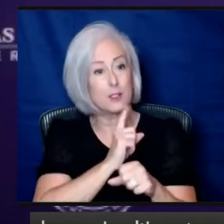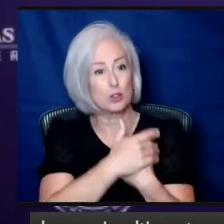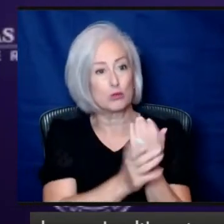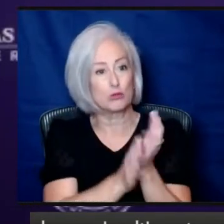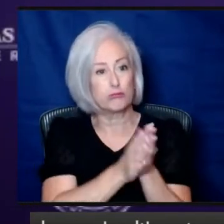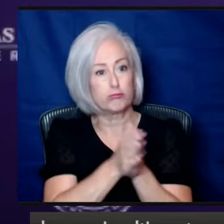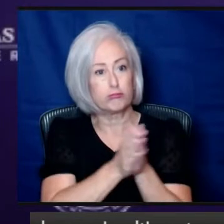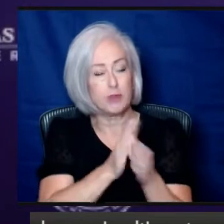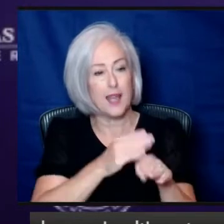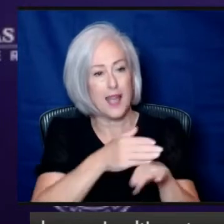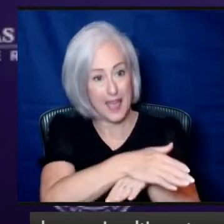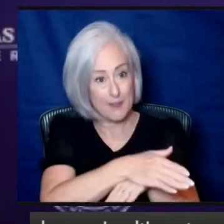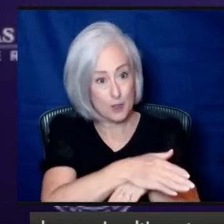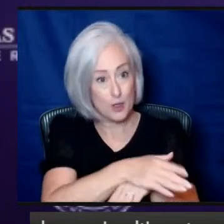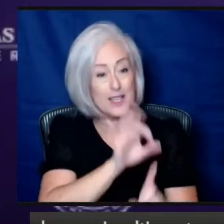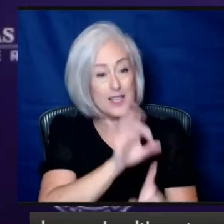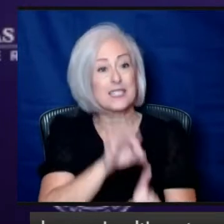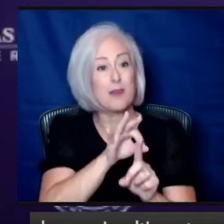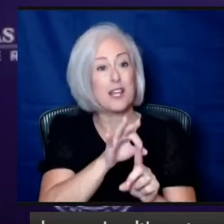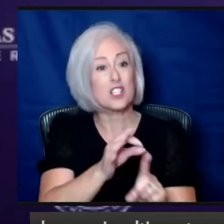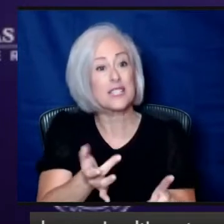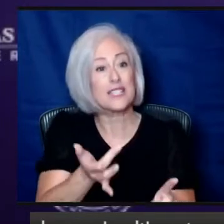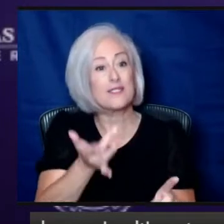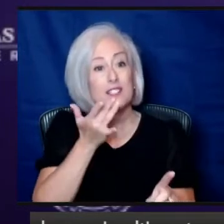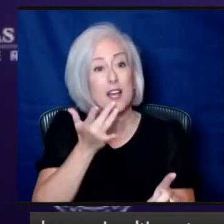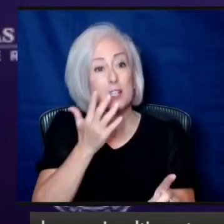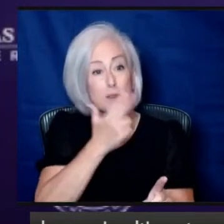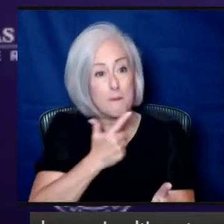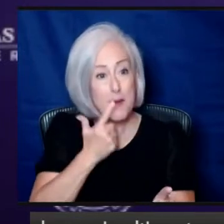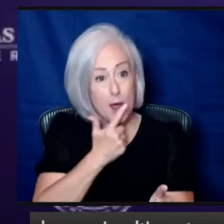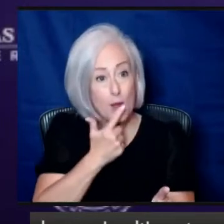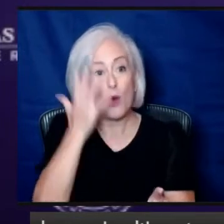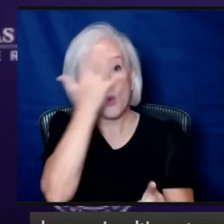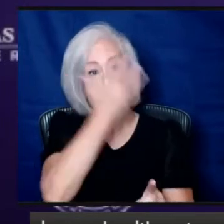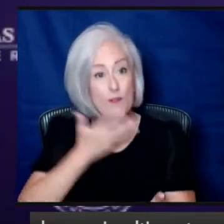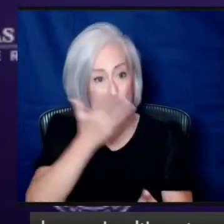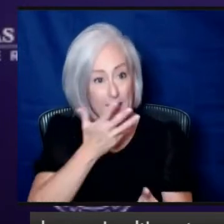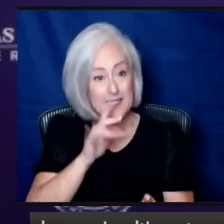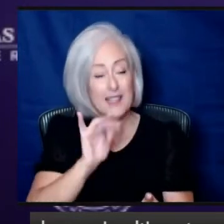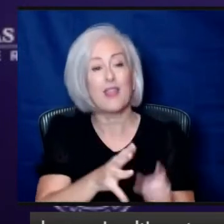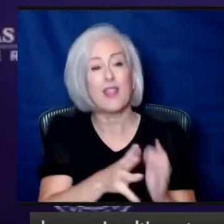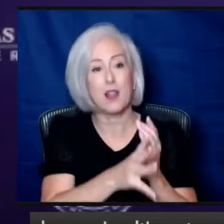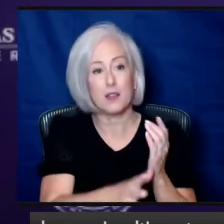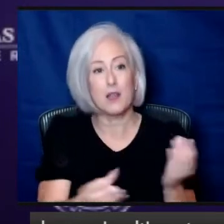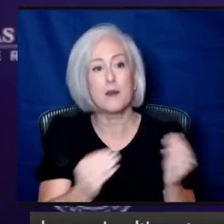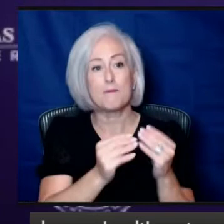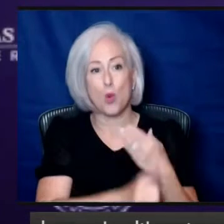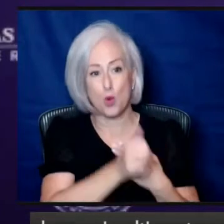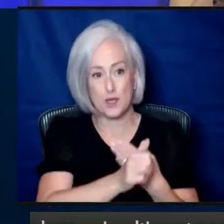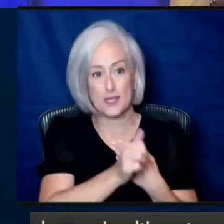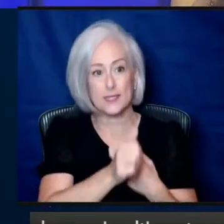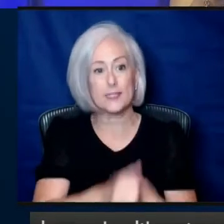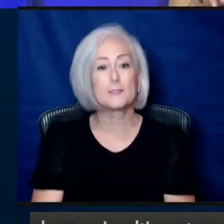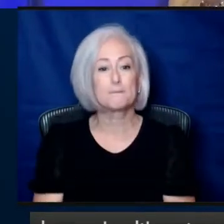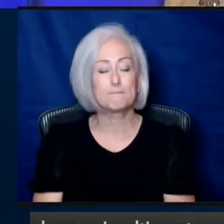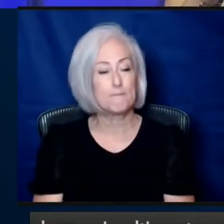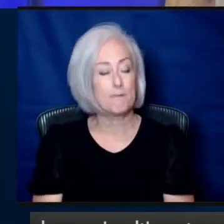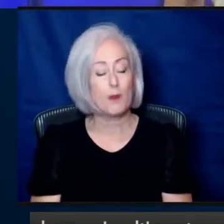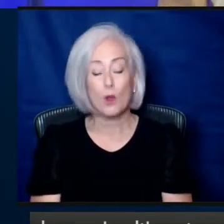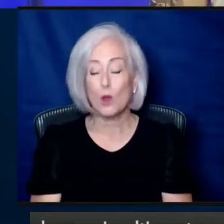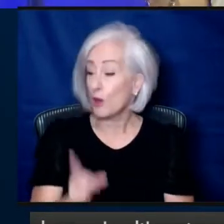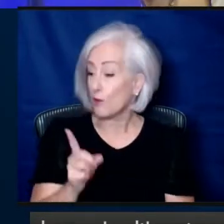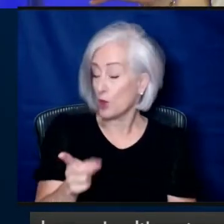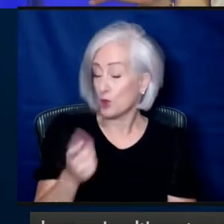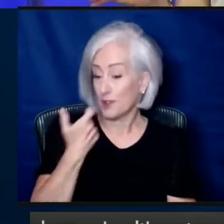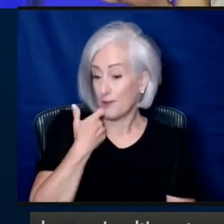our hands in our mouths or near our faces. Those species are going to carry much greater risk. So for those of you just joining us, we're talking to Dr.